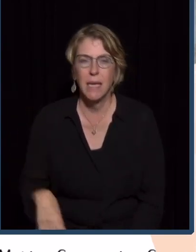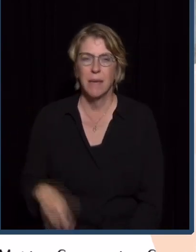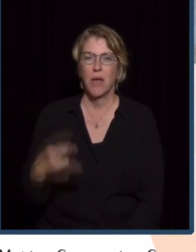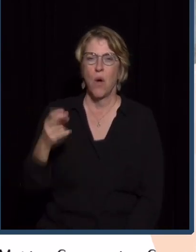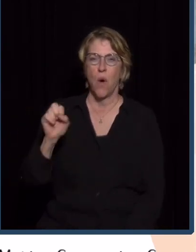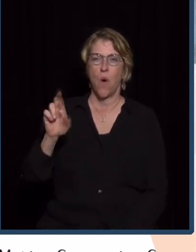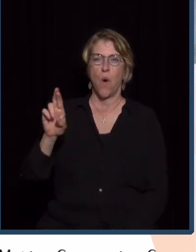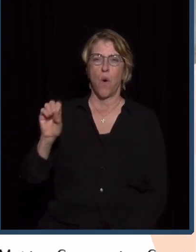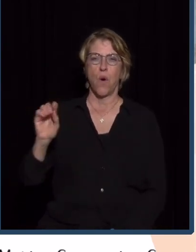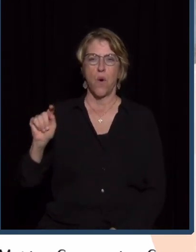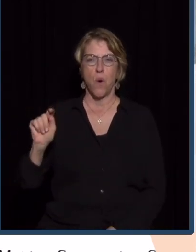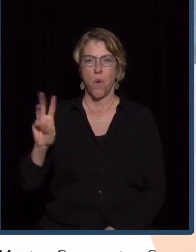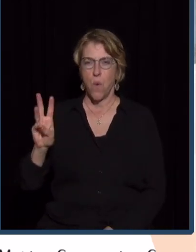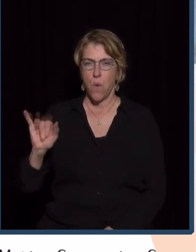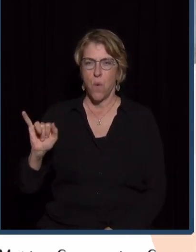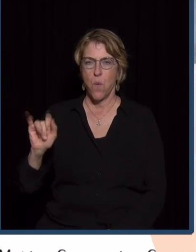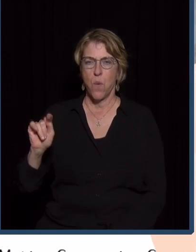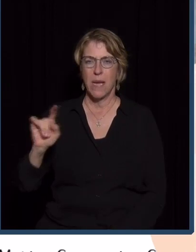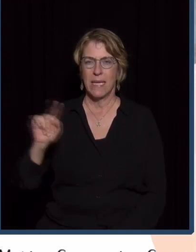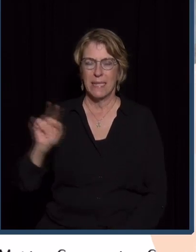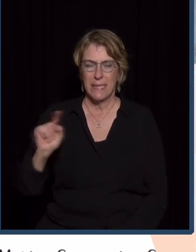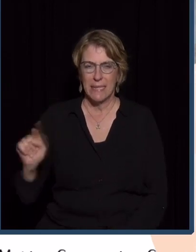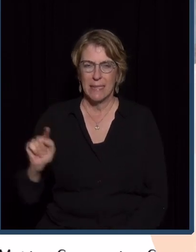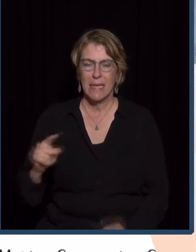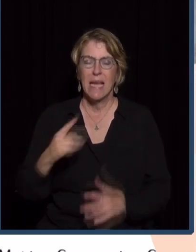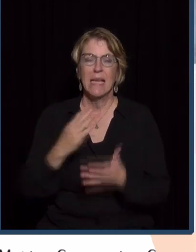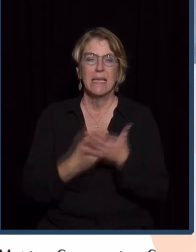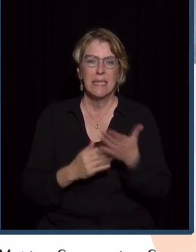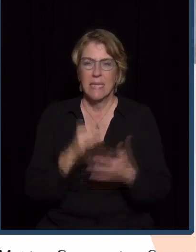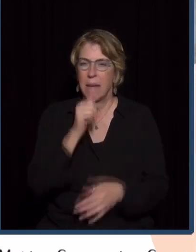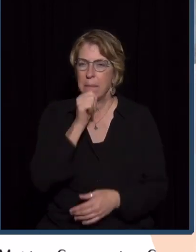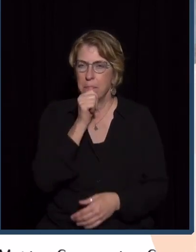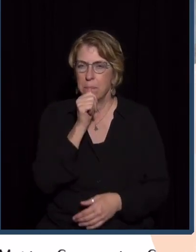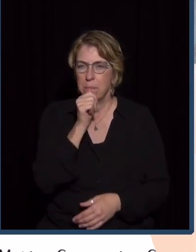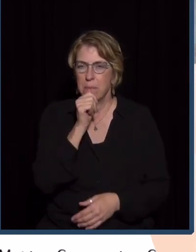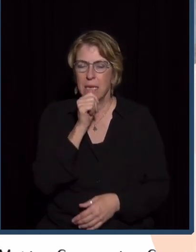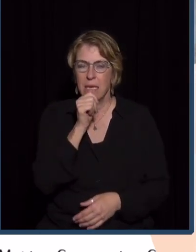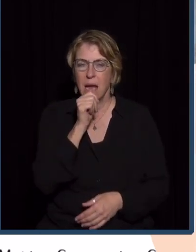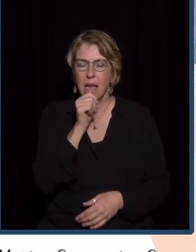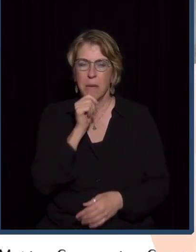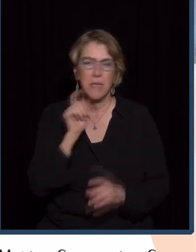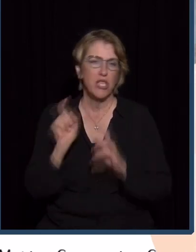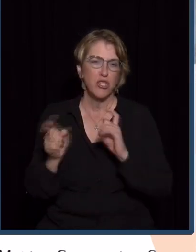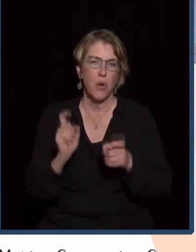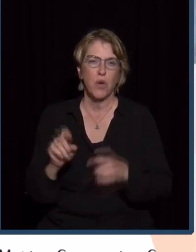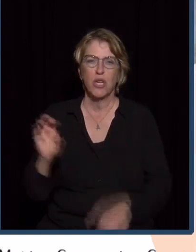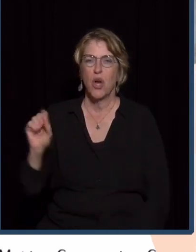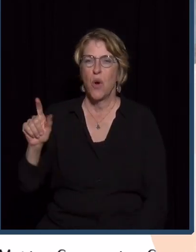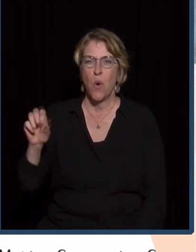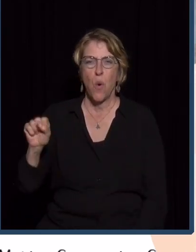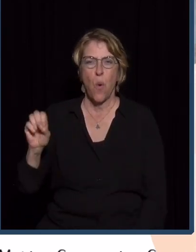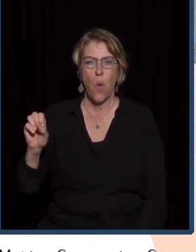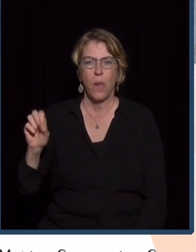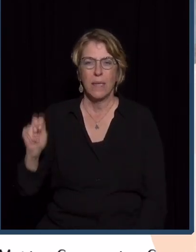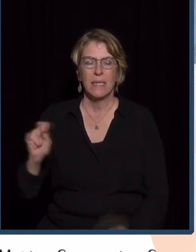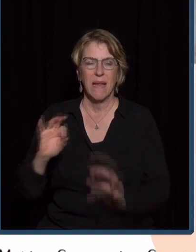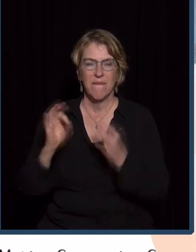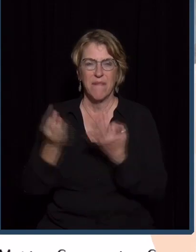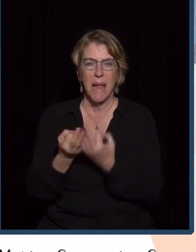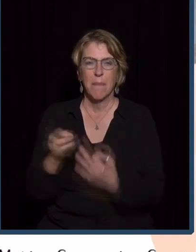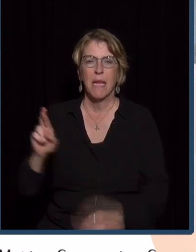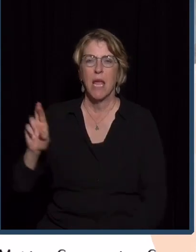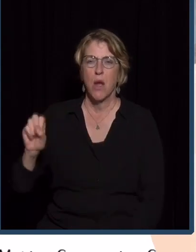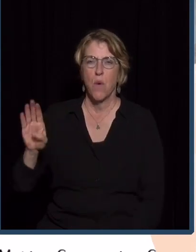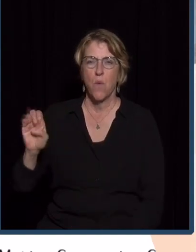Kim. We have some anonymous donors, Laverne and Dorothy, Mark, the Olson family, Robert, Willis